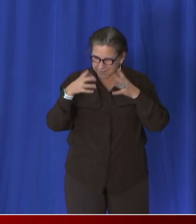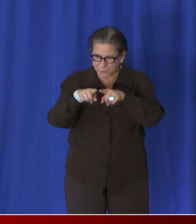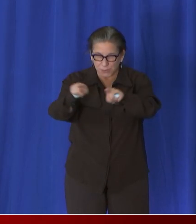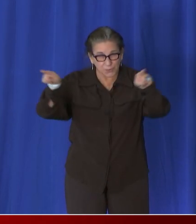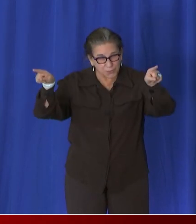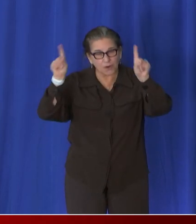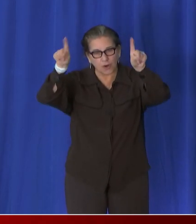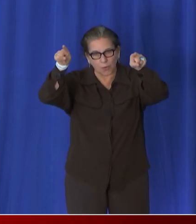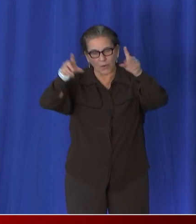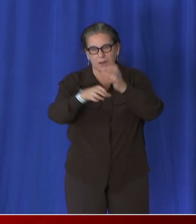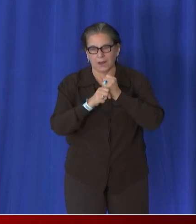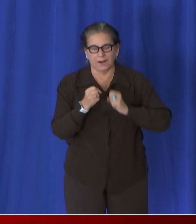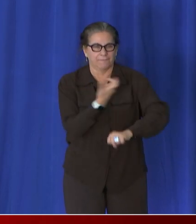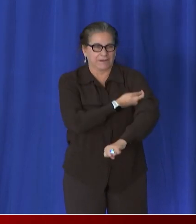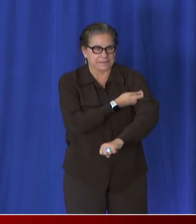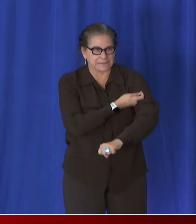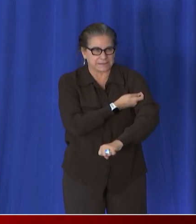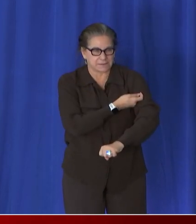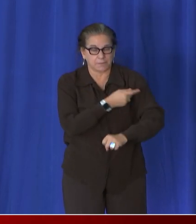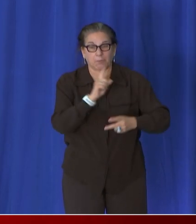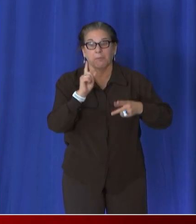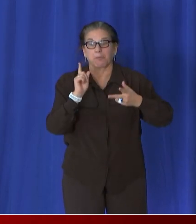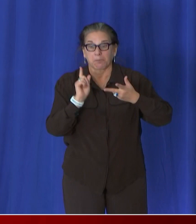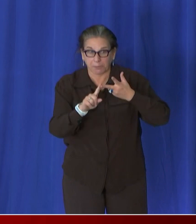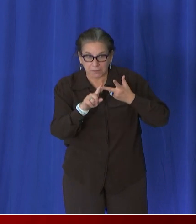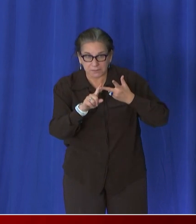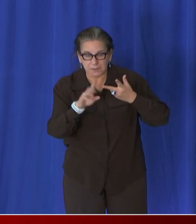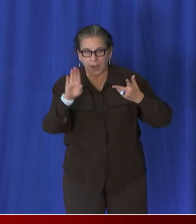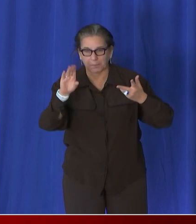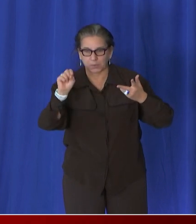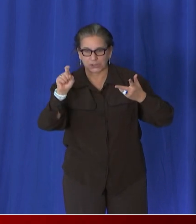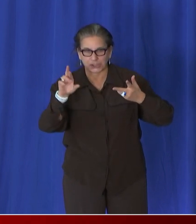DC government mandate for our